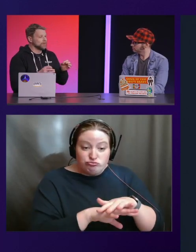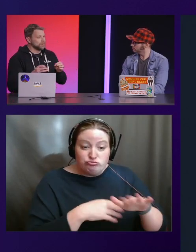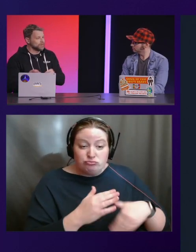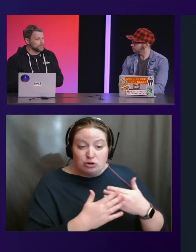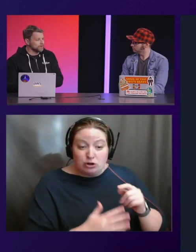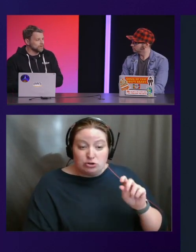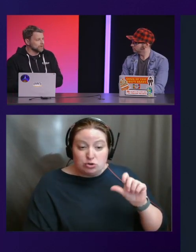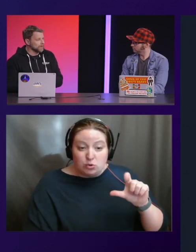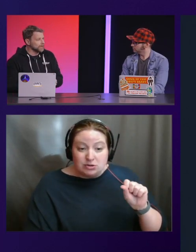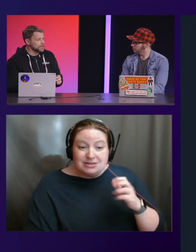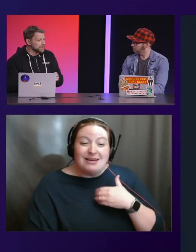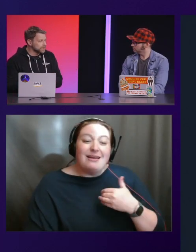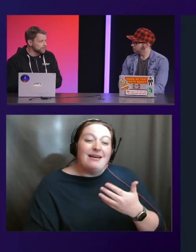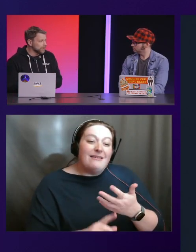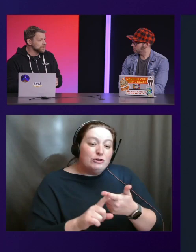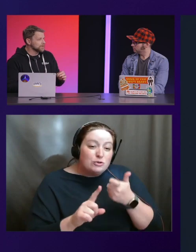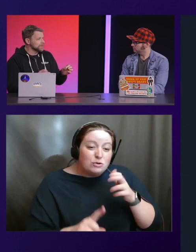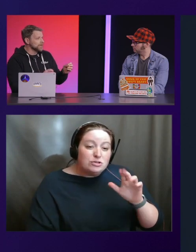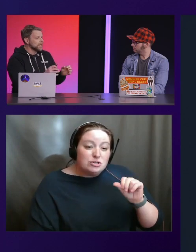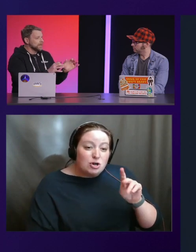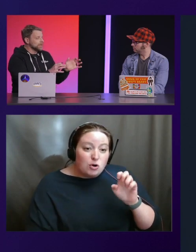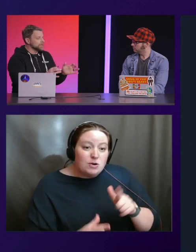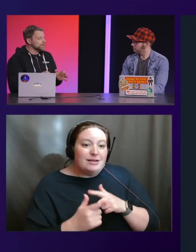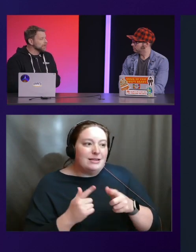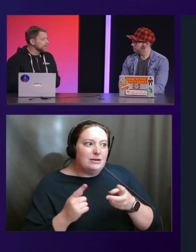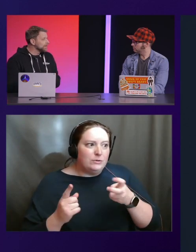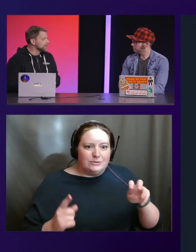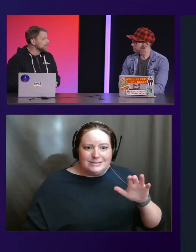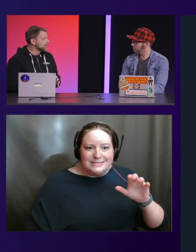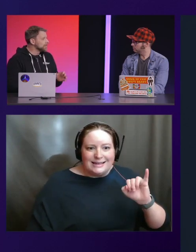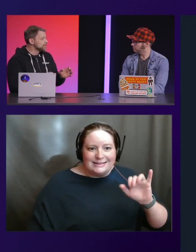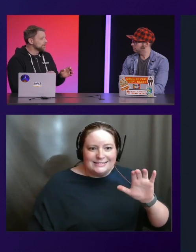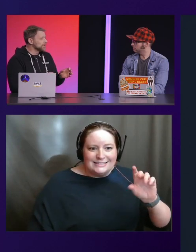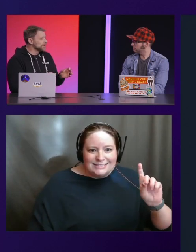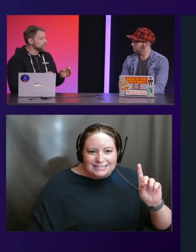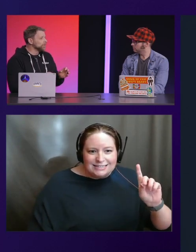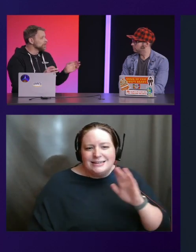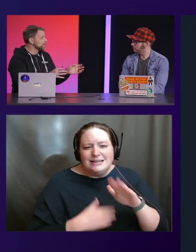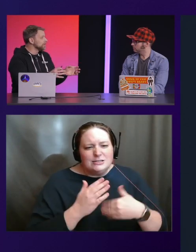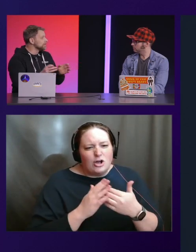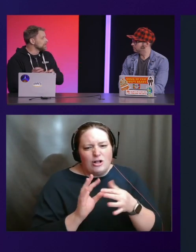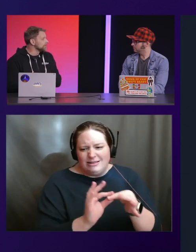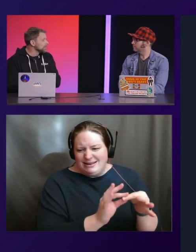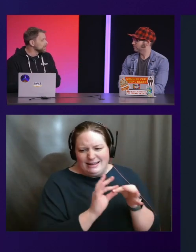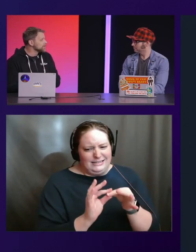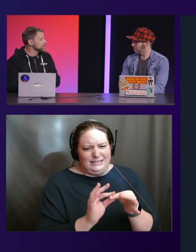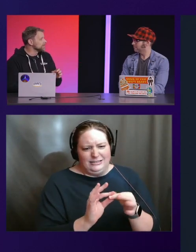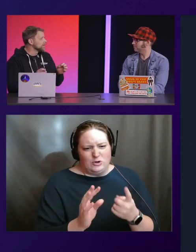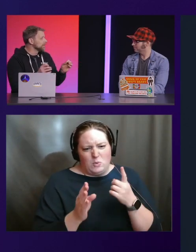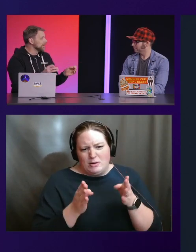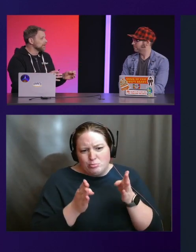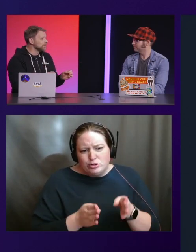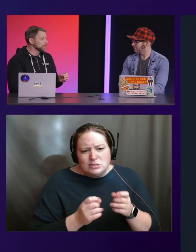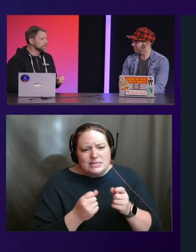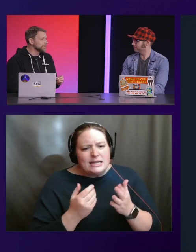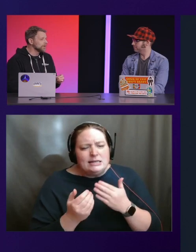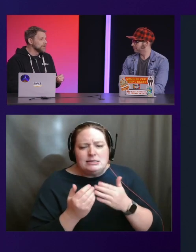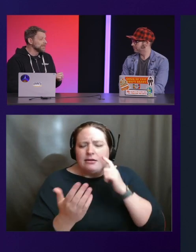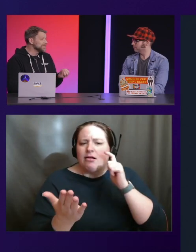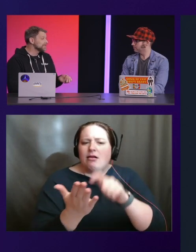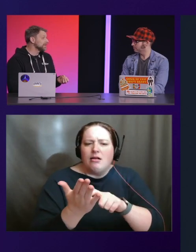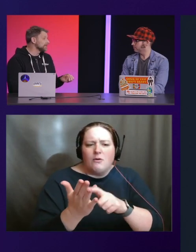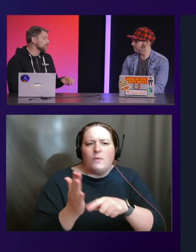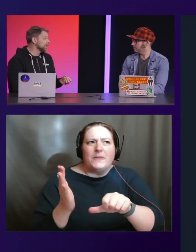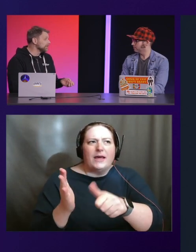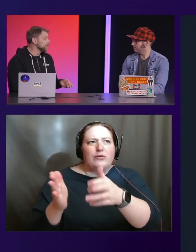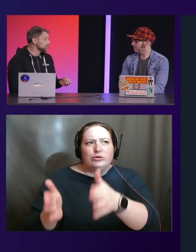then you want to move to your CI/CD process, it's all connected, and so that one person can easily see what the other person's doing, how they all work together, and